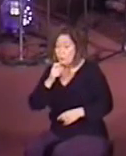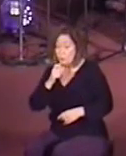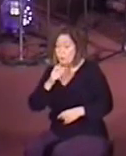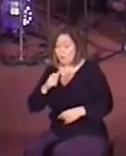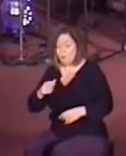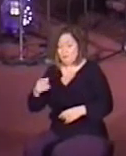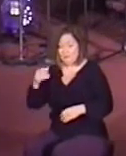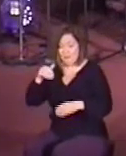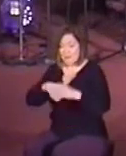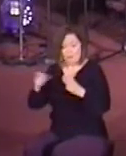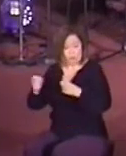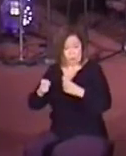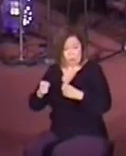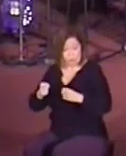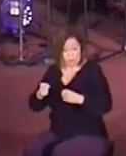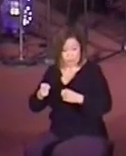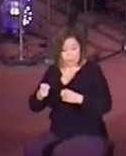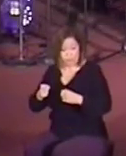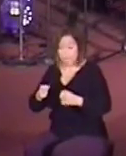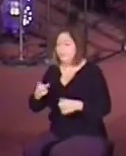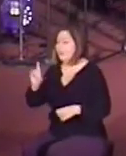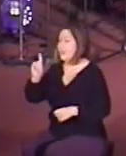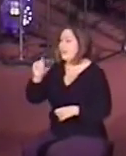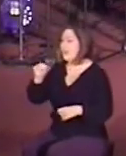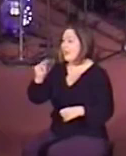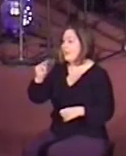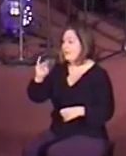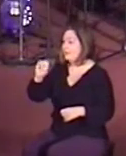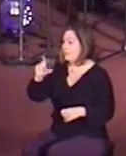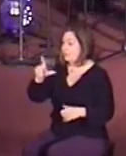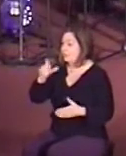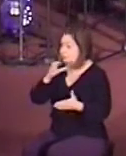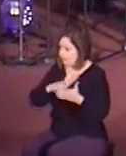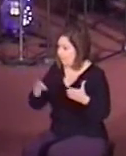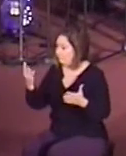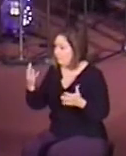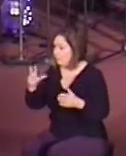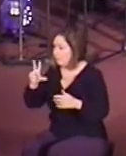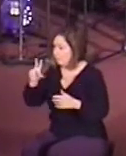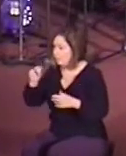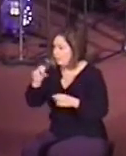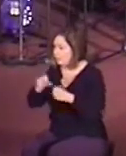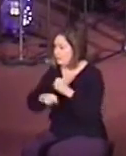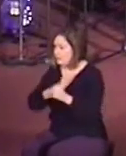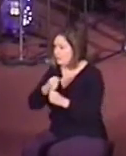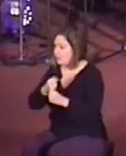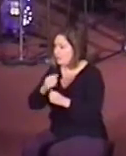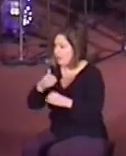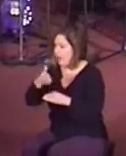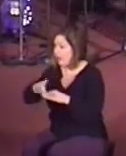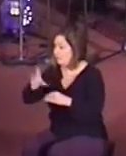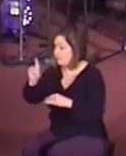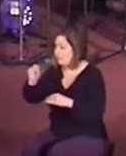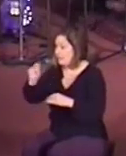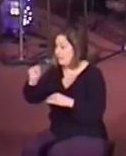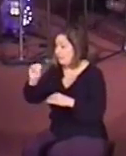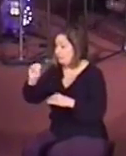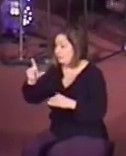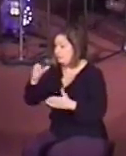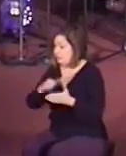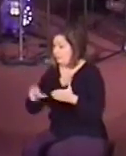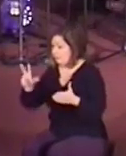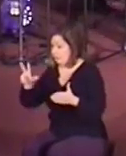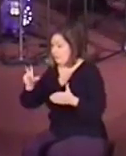in charge? And so we pick up Daniel chapter 4. This is about 30 years after Daniel chapter 3. So Daniel